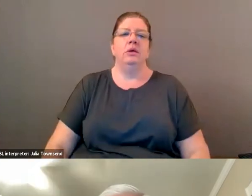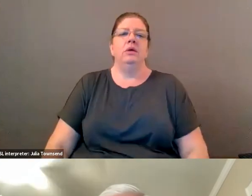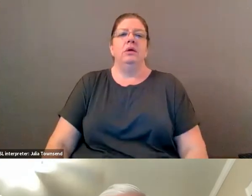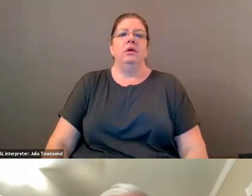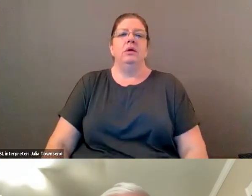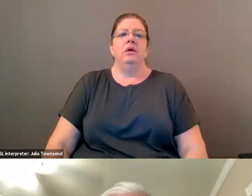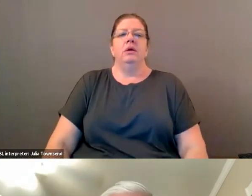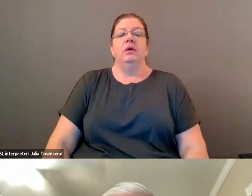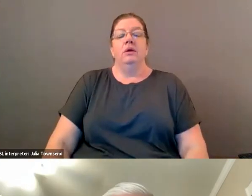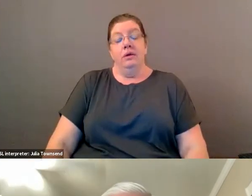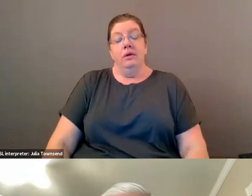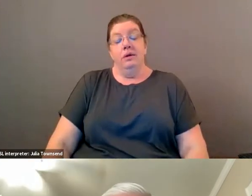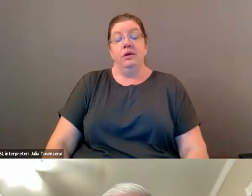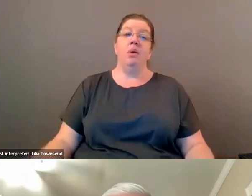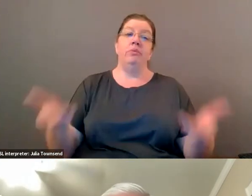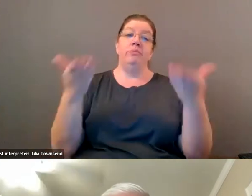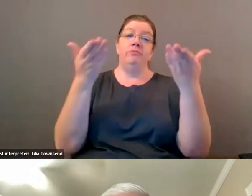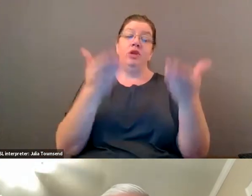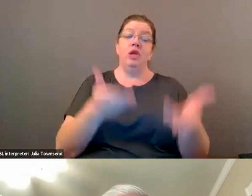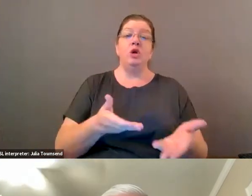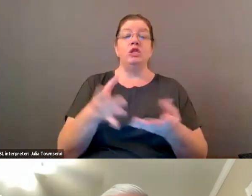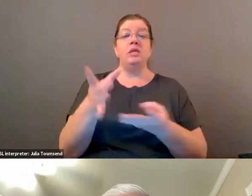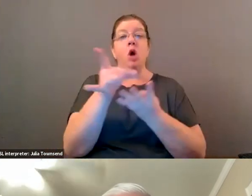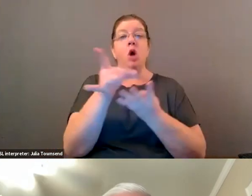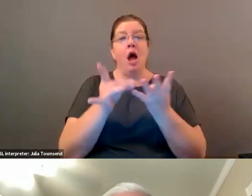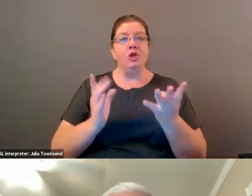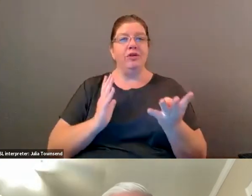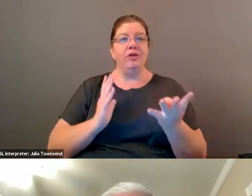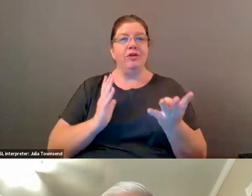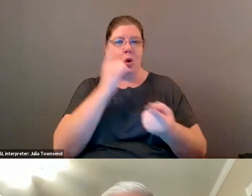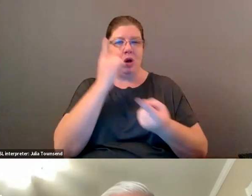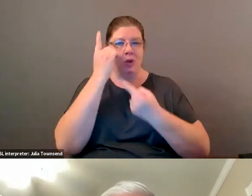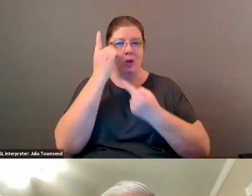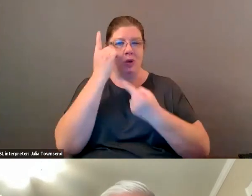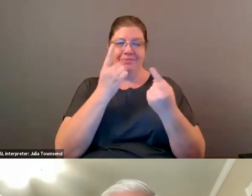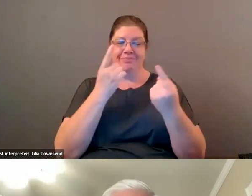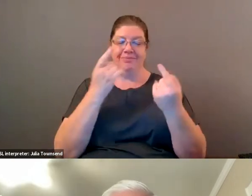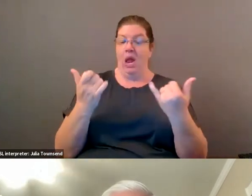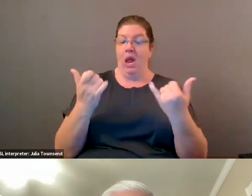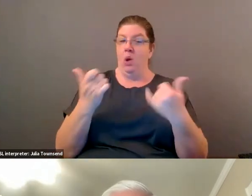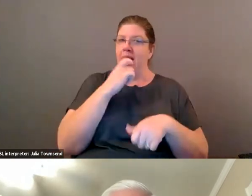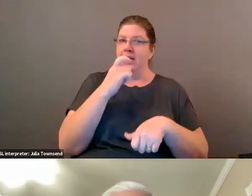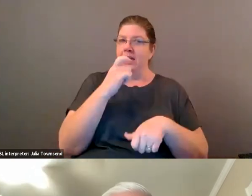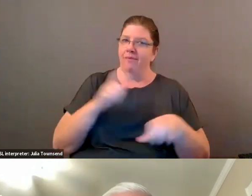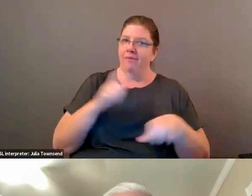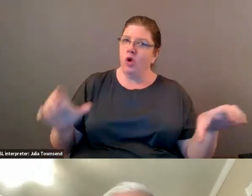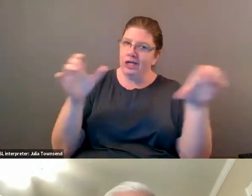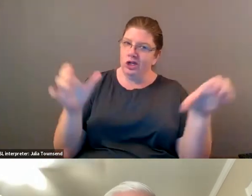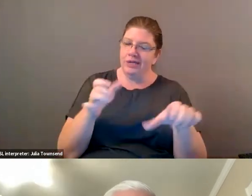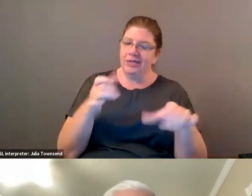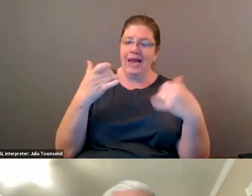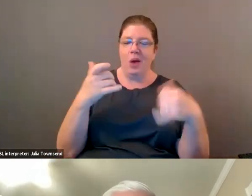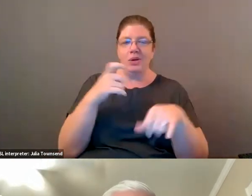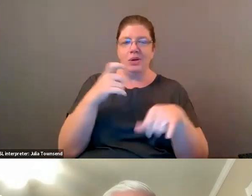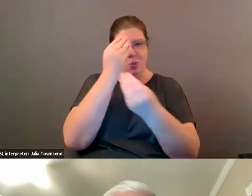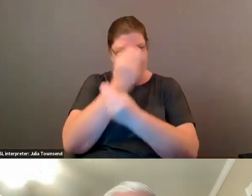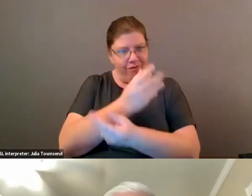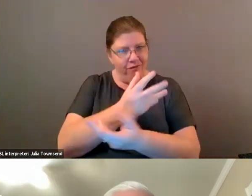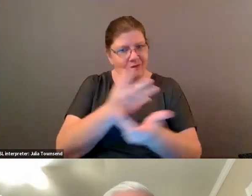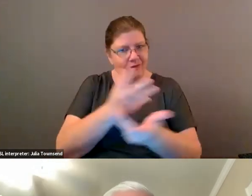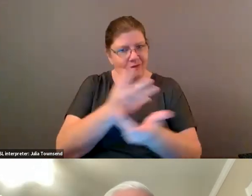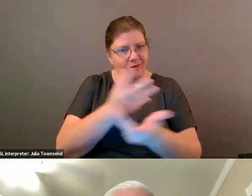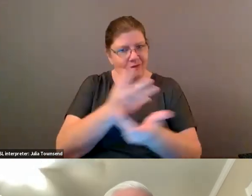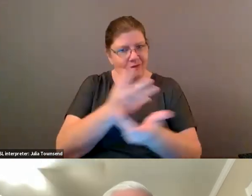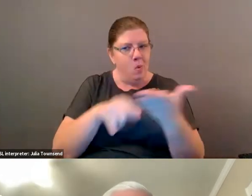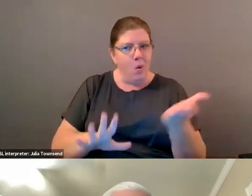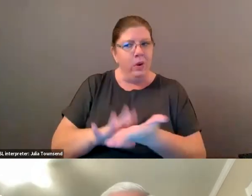So what we have is some options for the board to consider. We realize that this is not time for the action. This is more a time to inform the board about what we found out